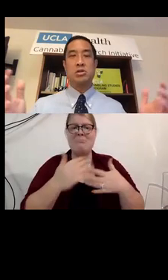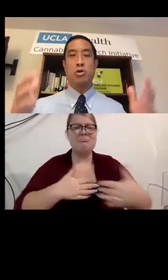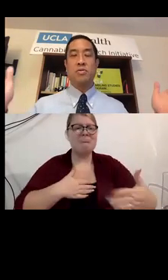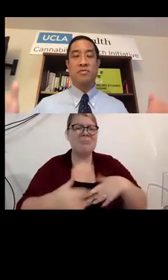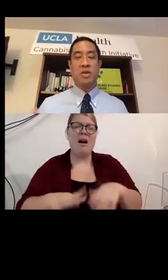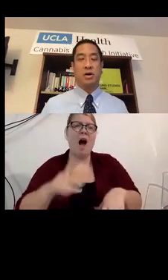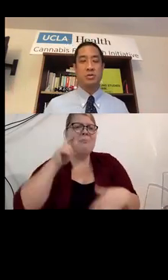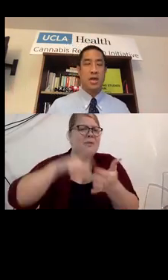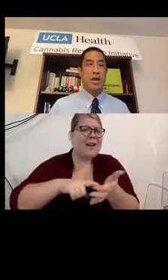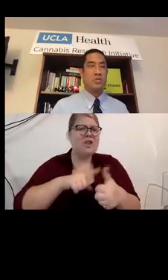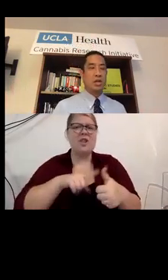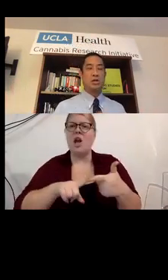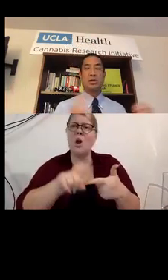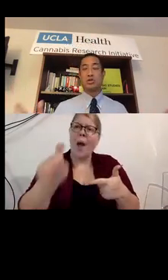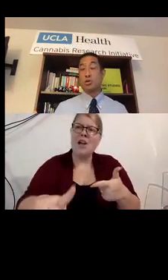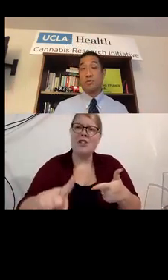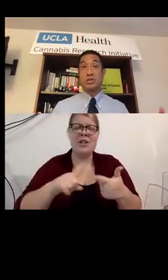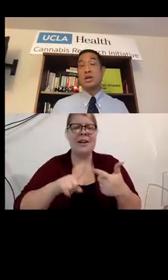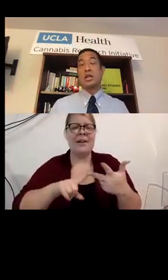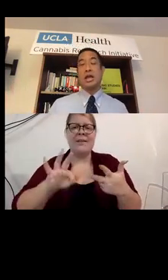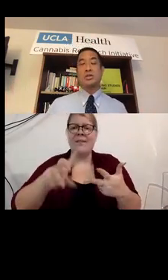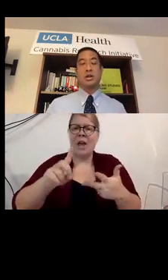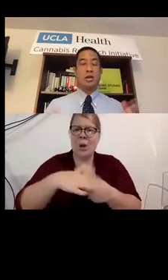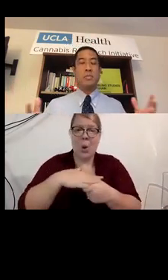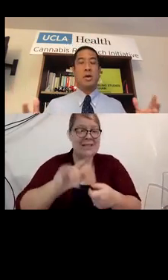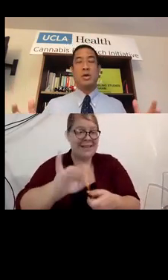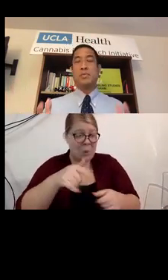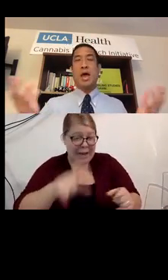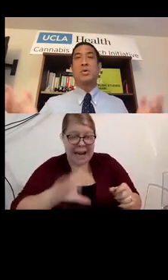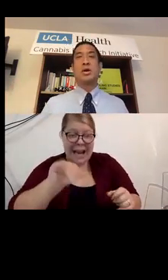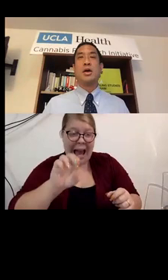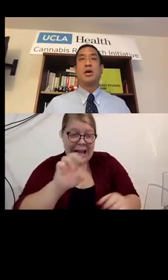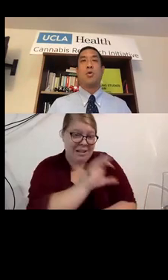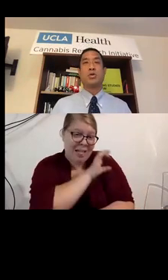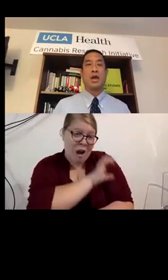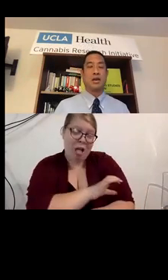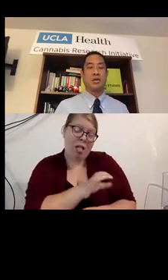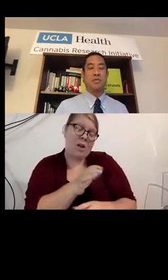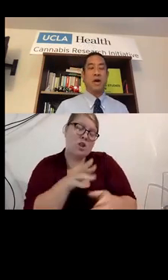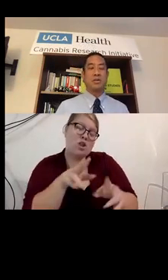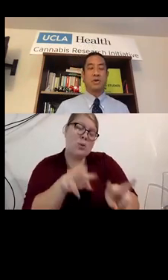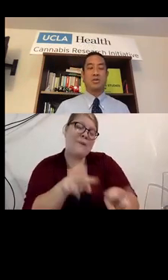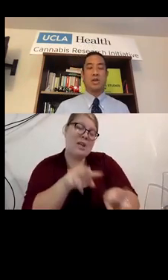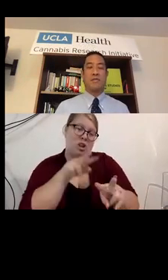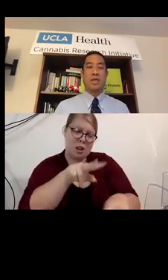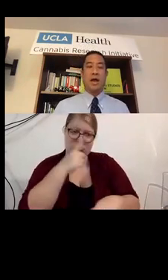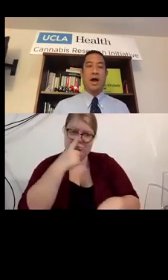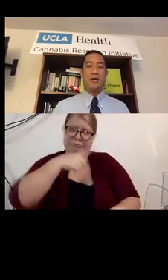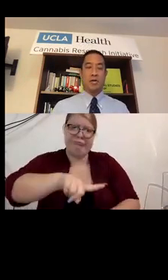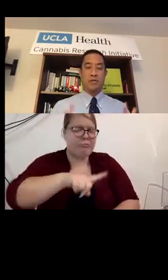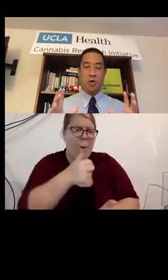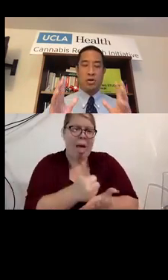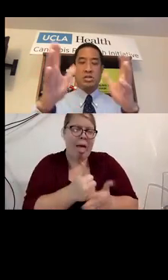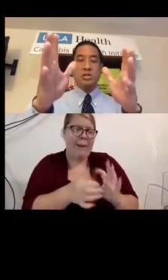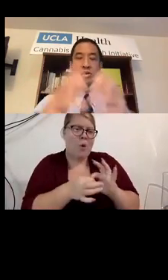questions, notes from the field, if you need clinical supervision on a case, you can email me. I'm happy to coordinate and provide some other stuff.